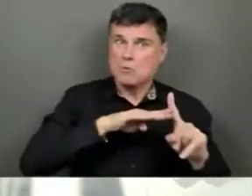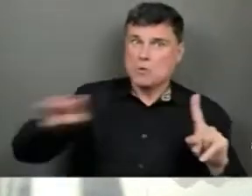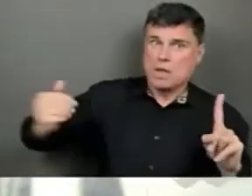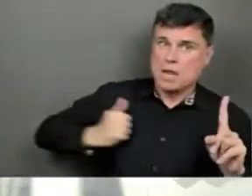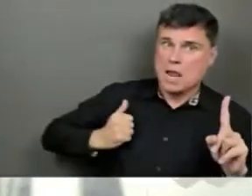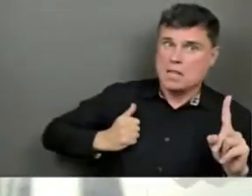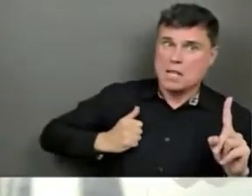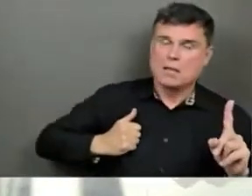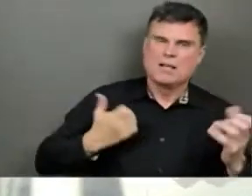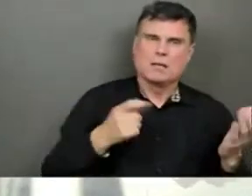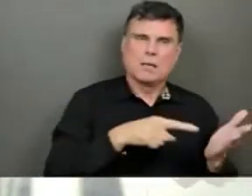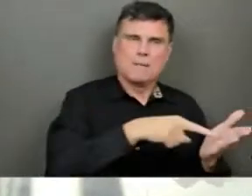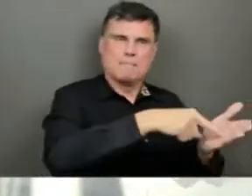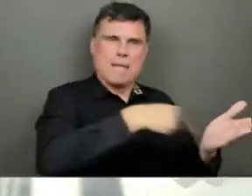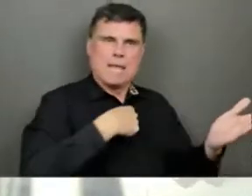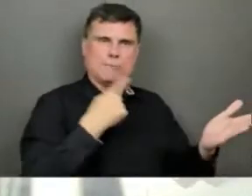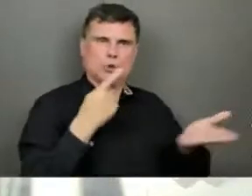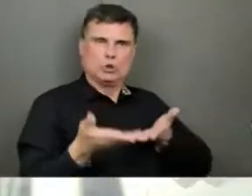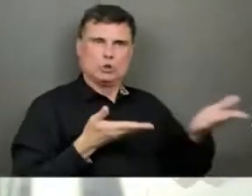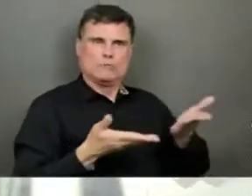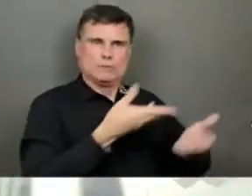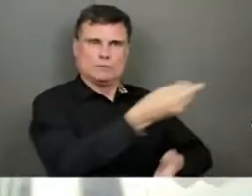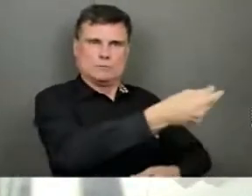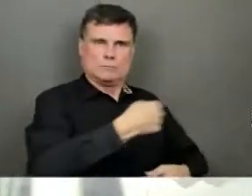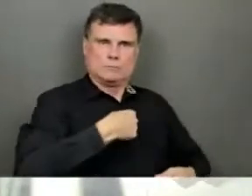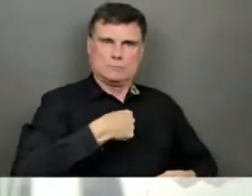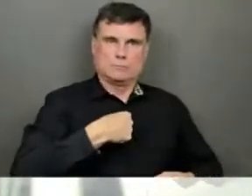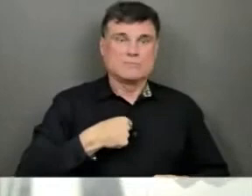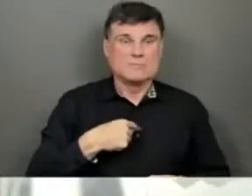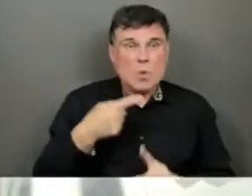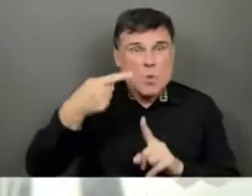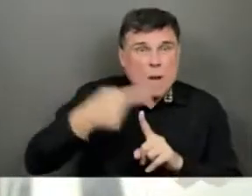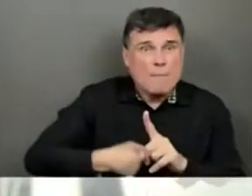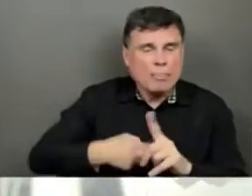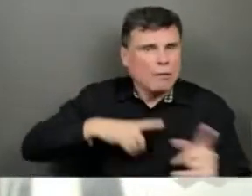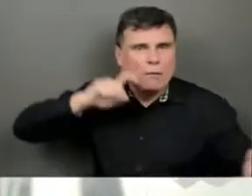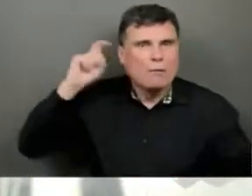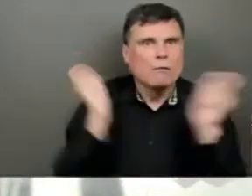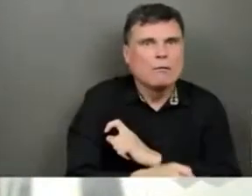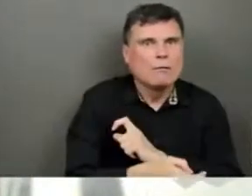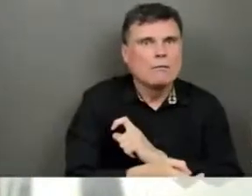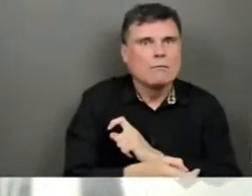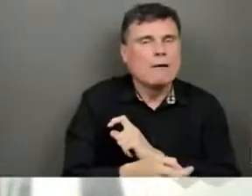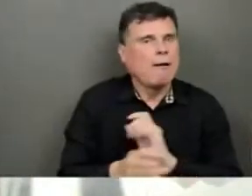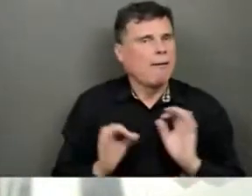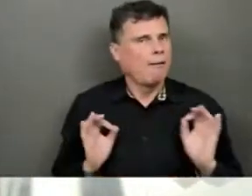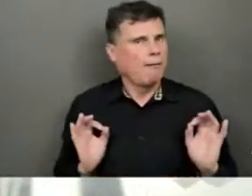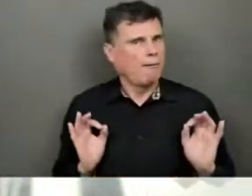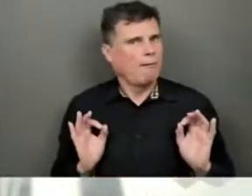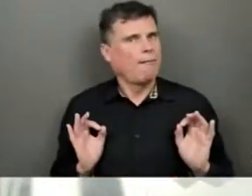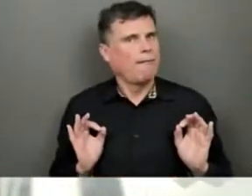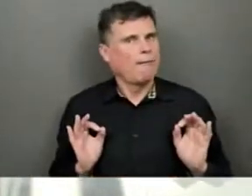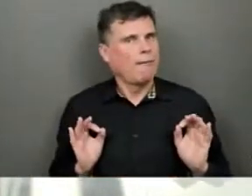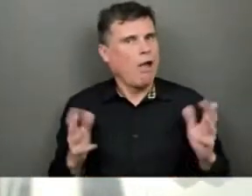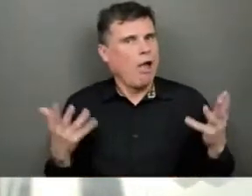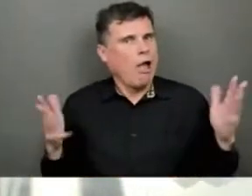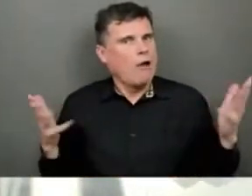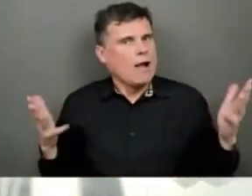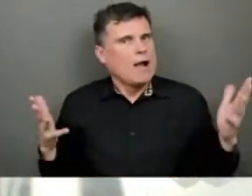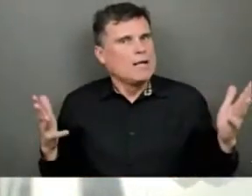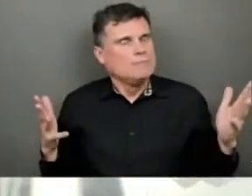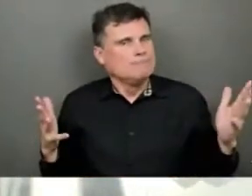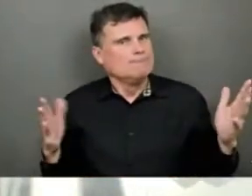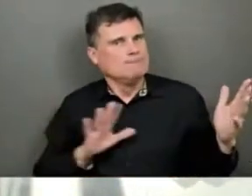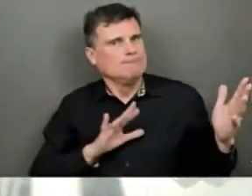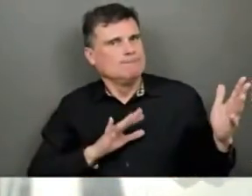a movement within a month that puts us from the most fee-for-service to the massive move